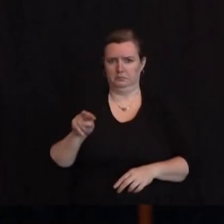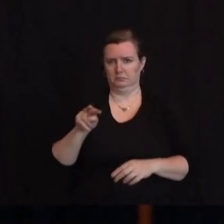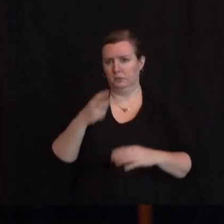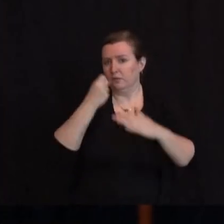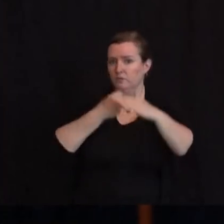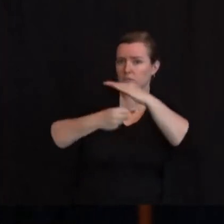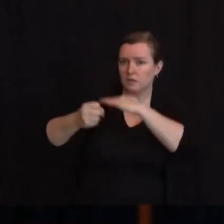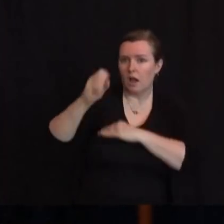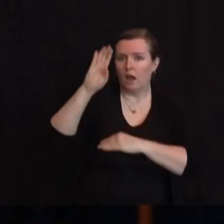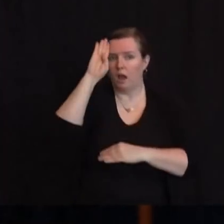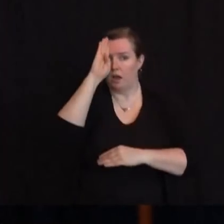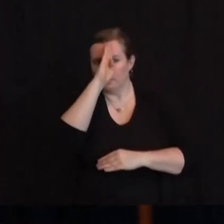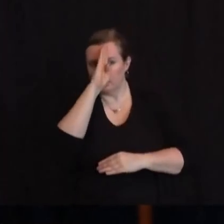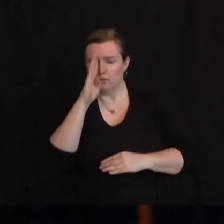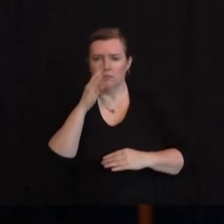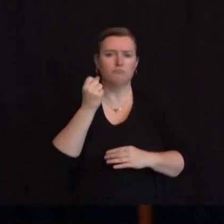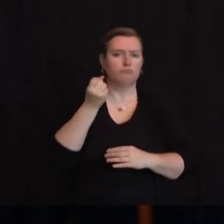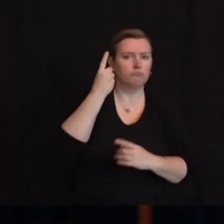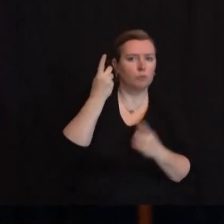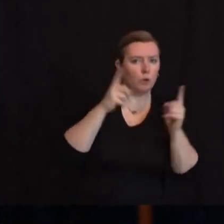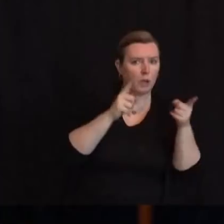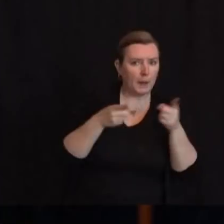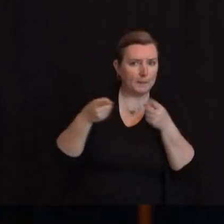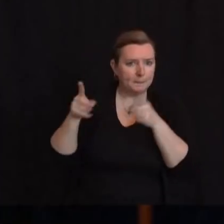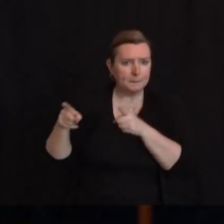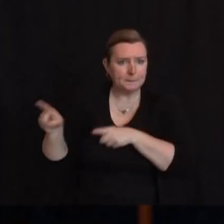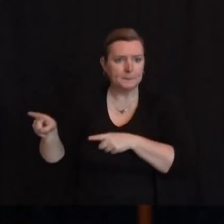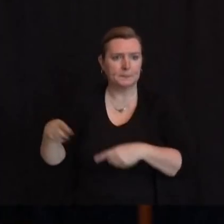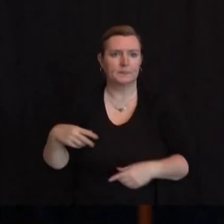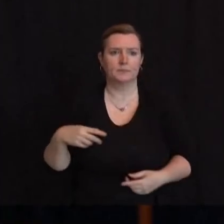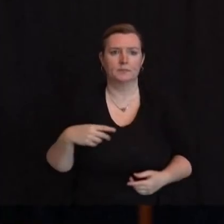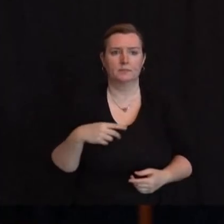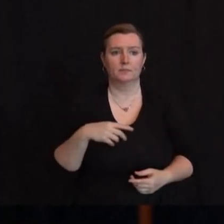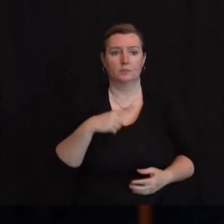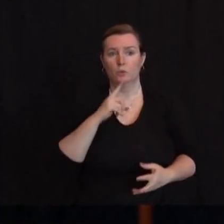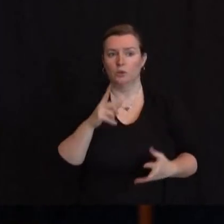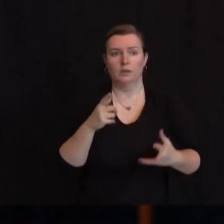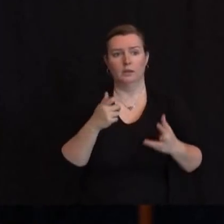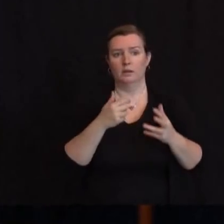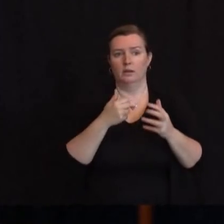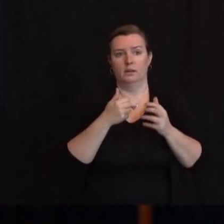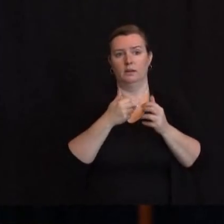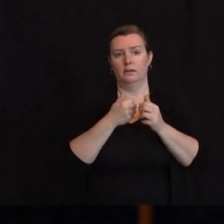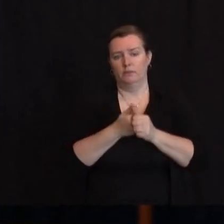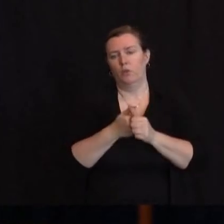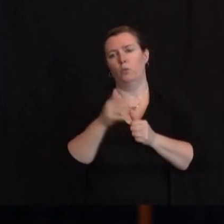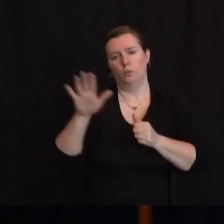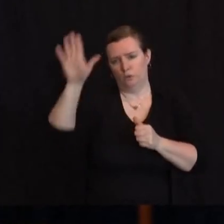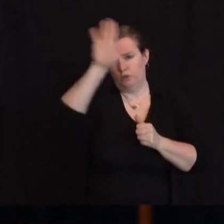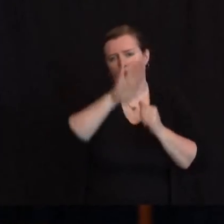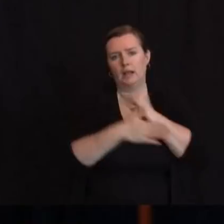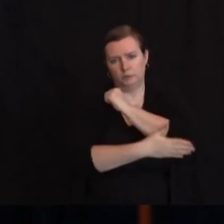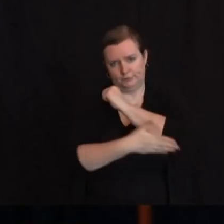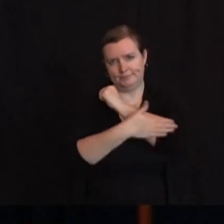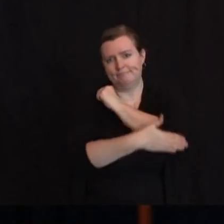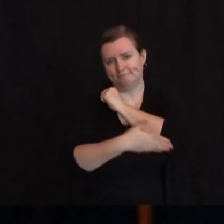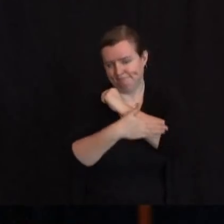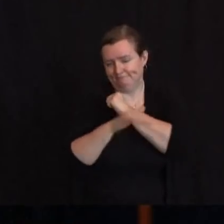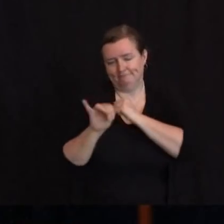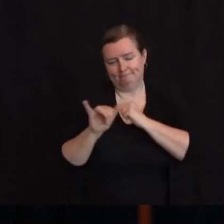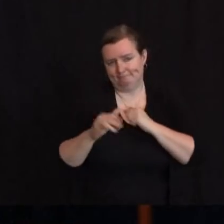And we're pretty much following what the rest of the nation is seeing, and 80 to 85% of people that